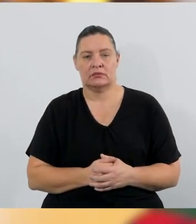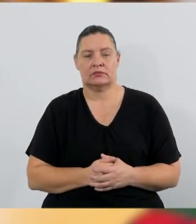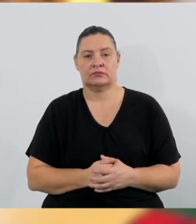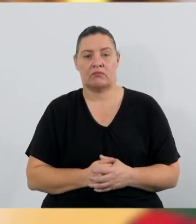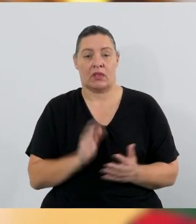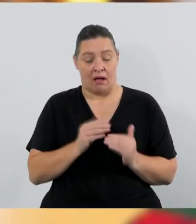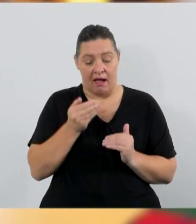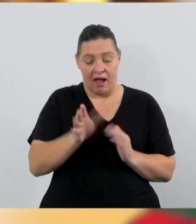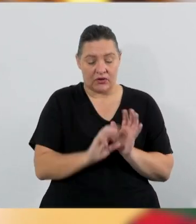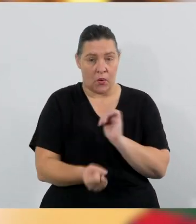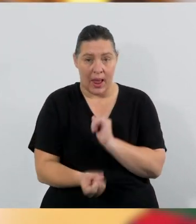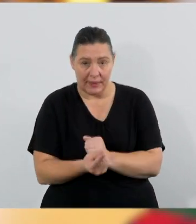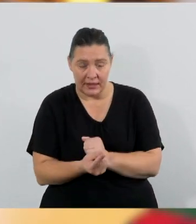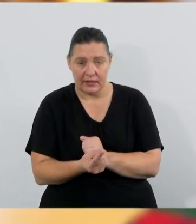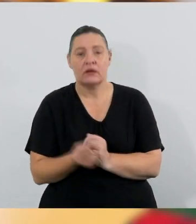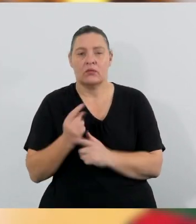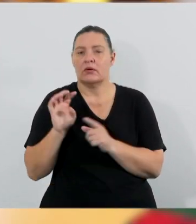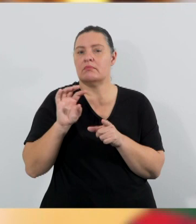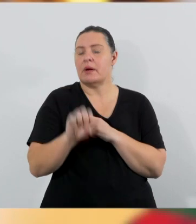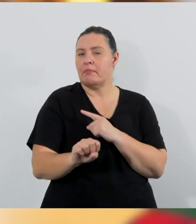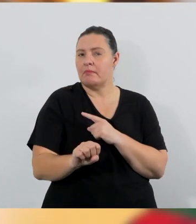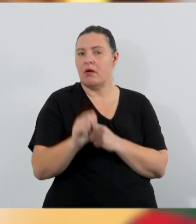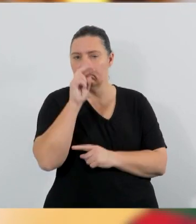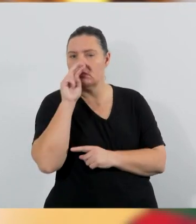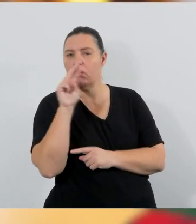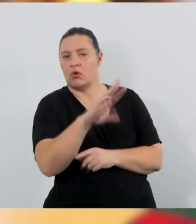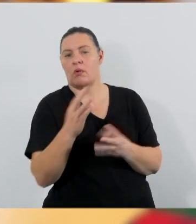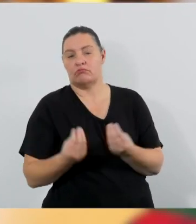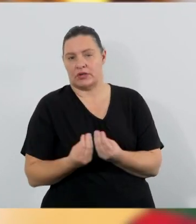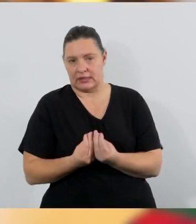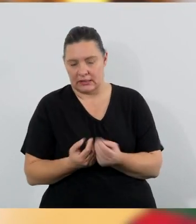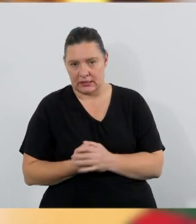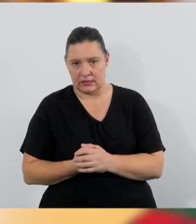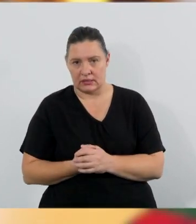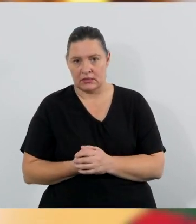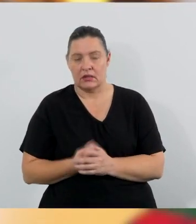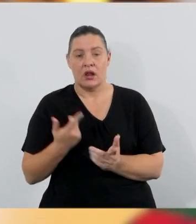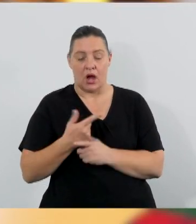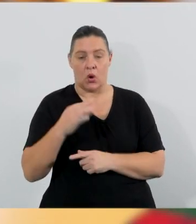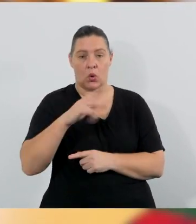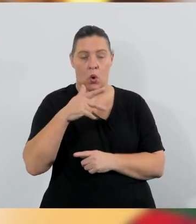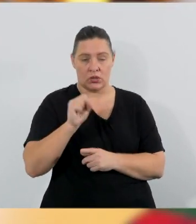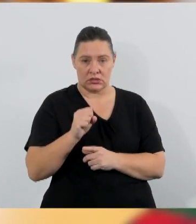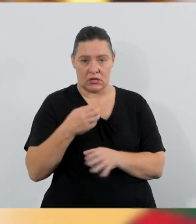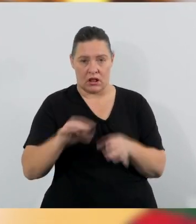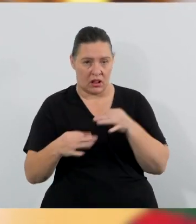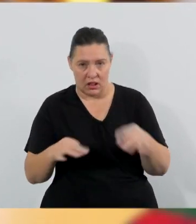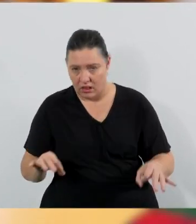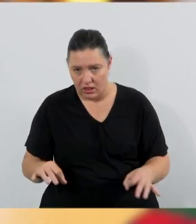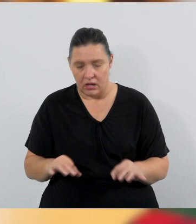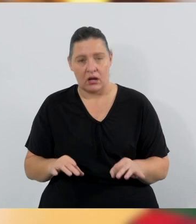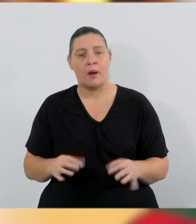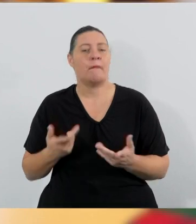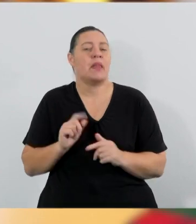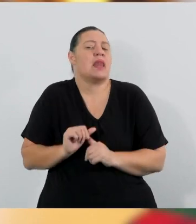And then after that, what happens, we are going to find out by looking at the products. So now that the glucose has been broken down,